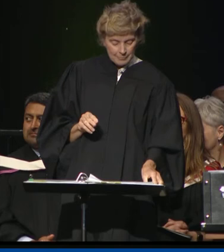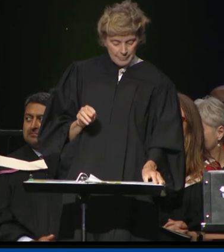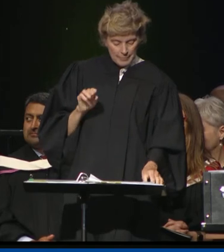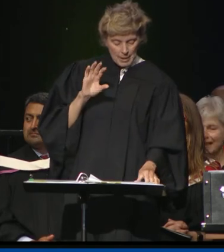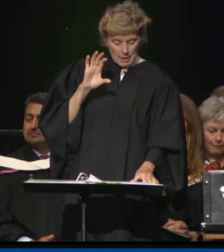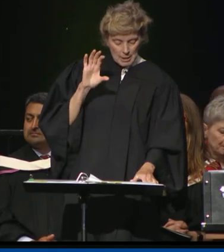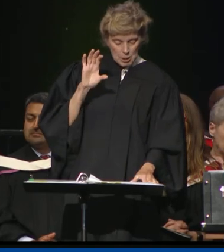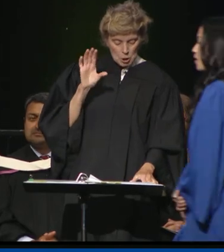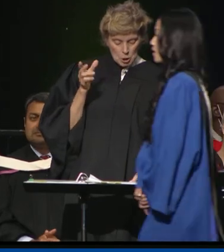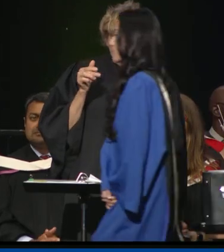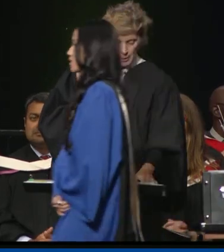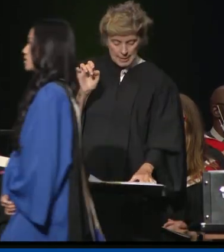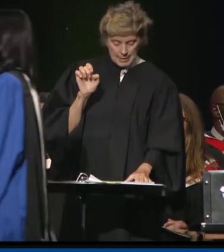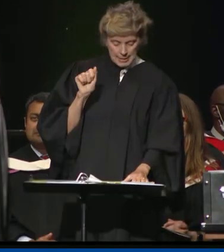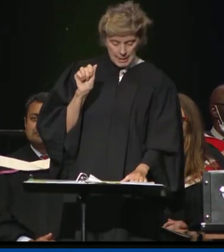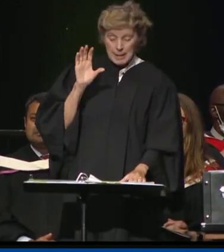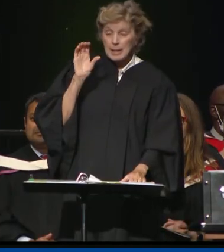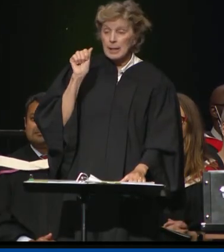Chelsea Kawayan.